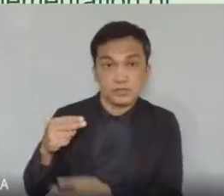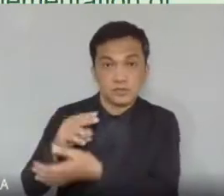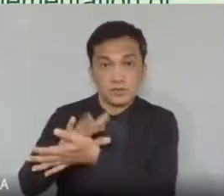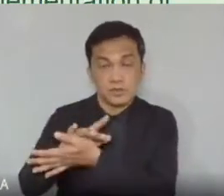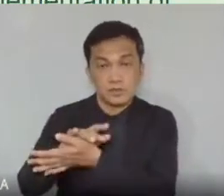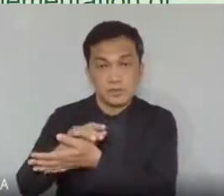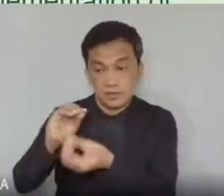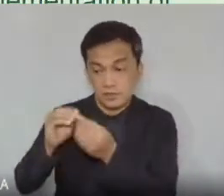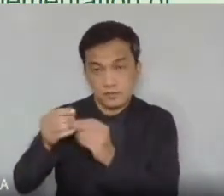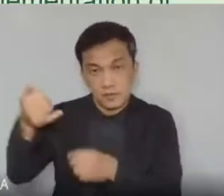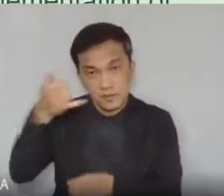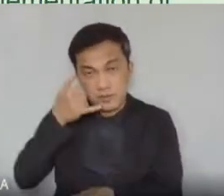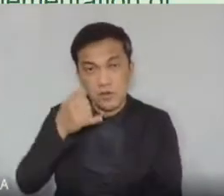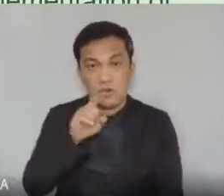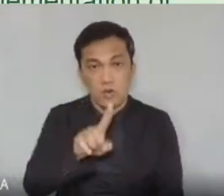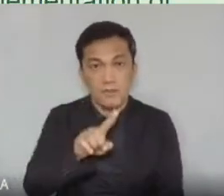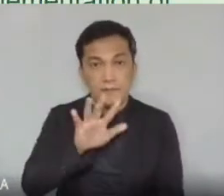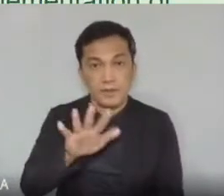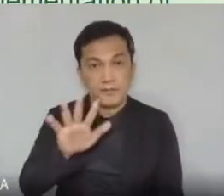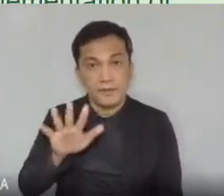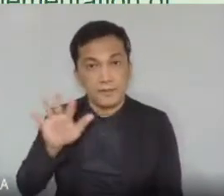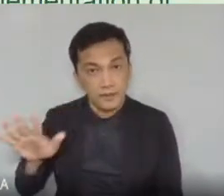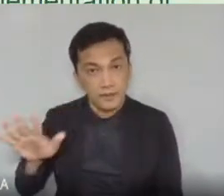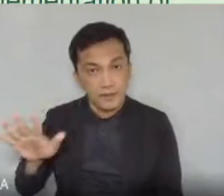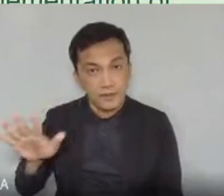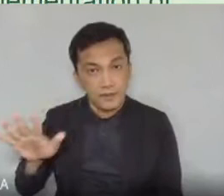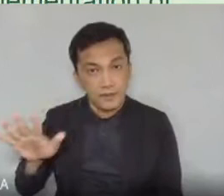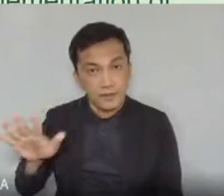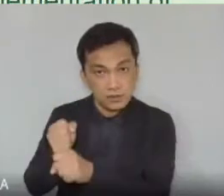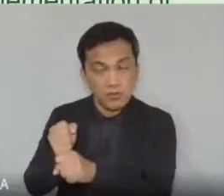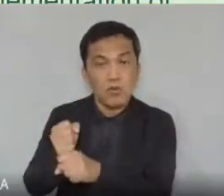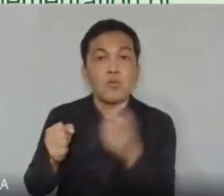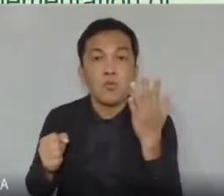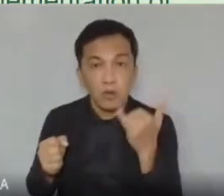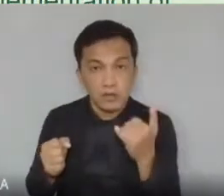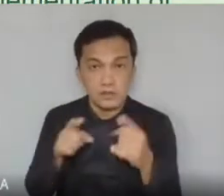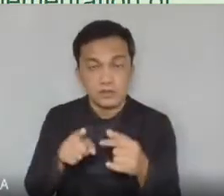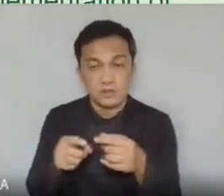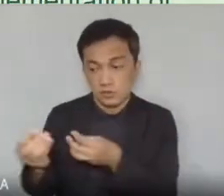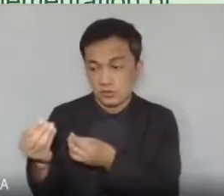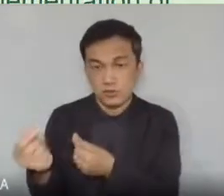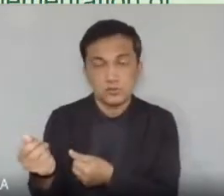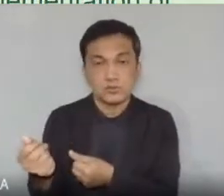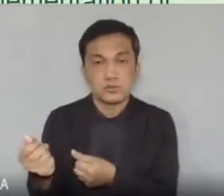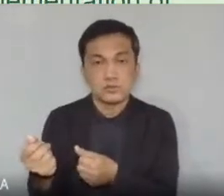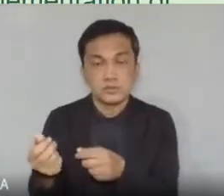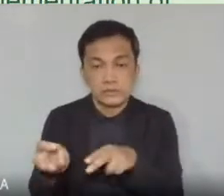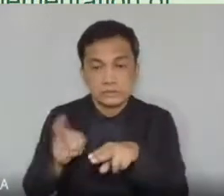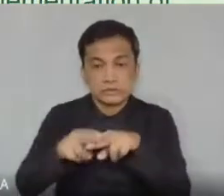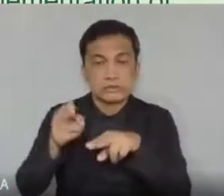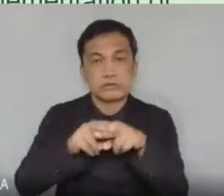how we started. I received instructions from Secretary Duque III to